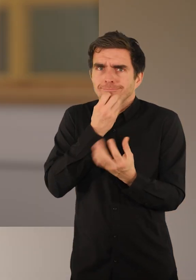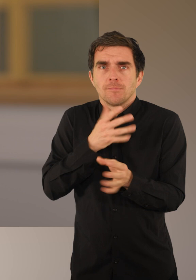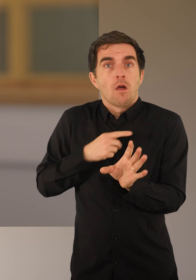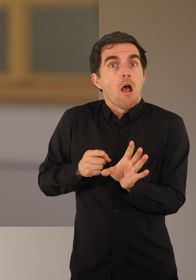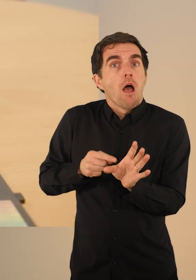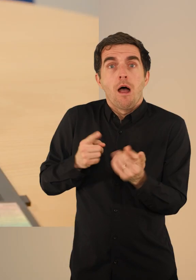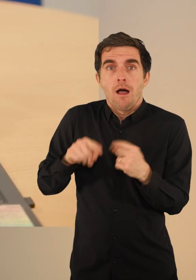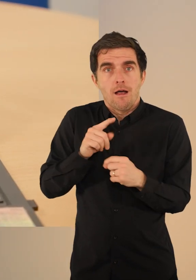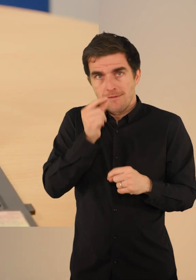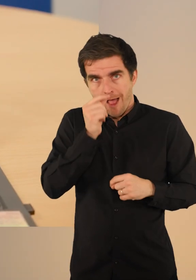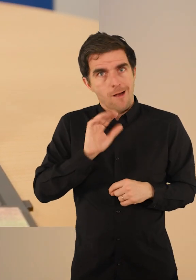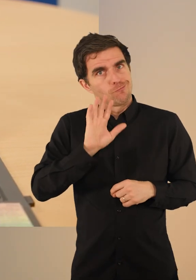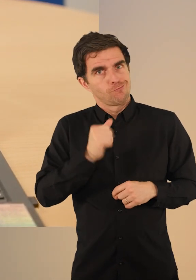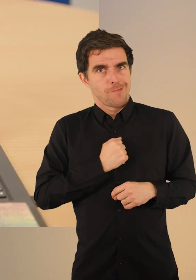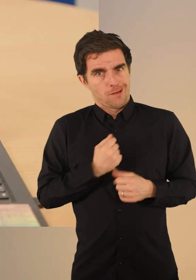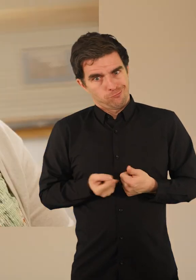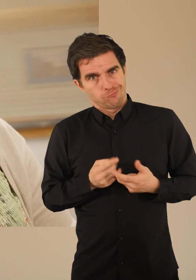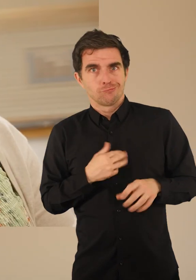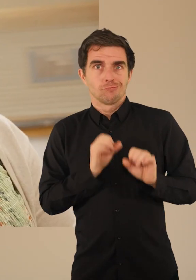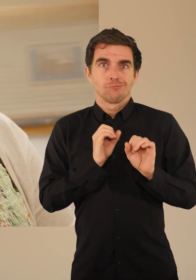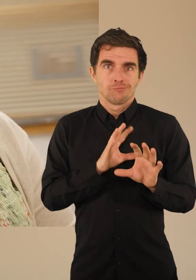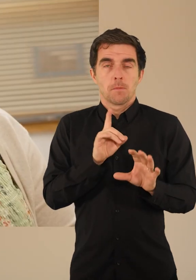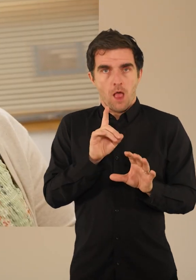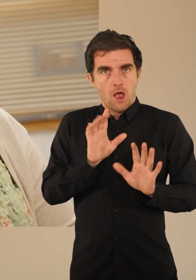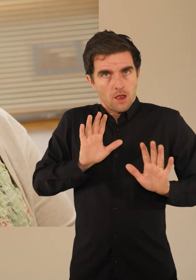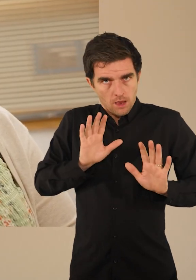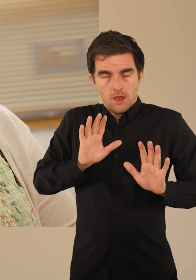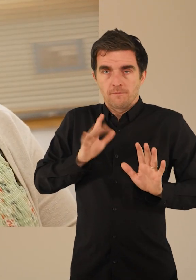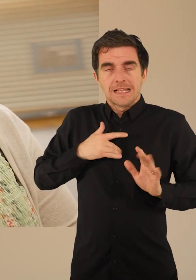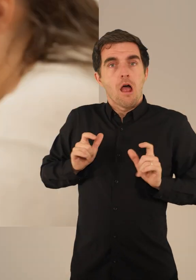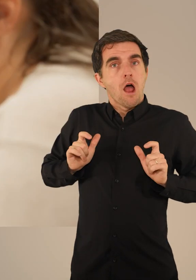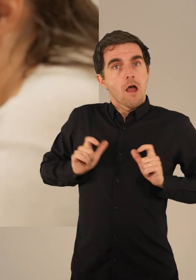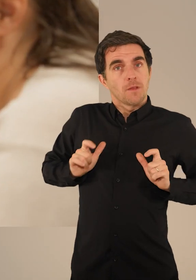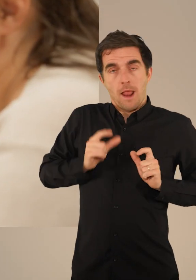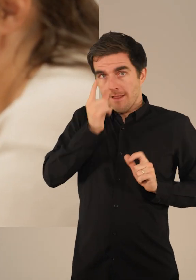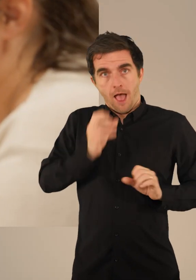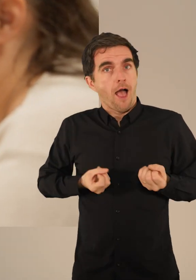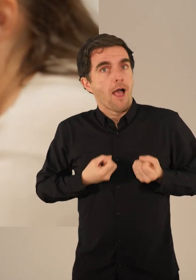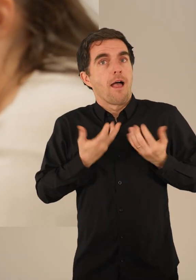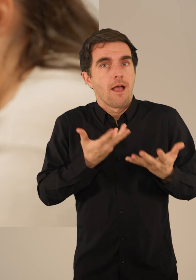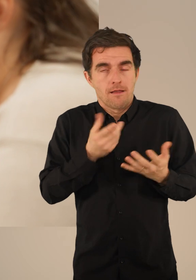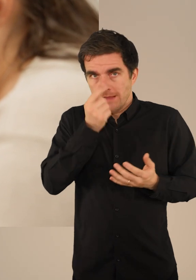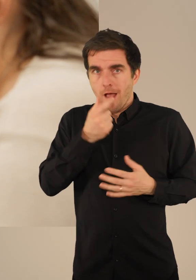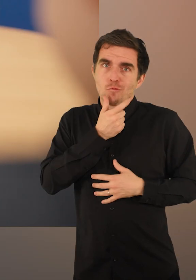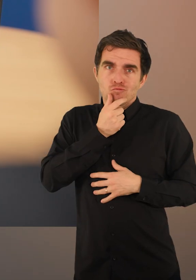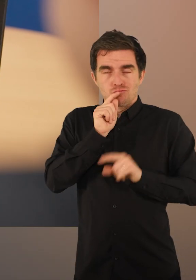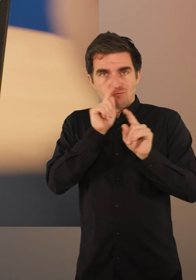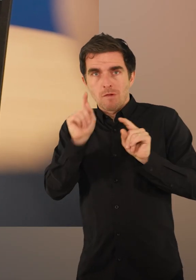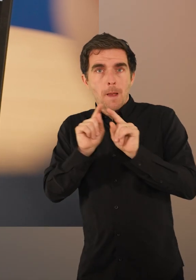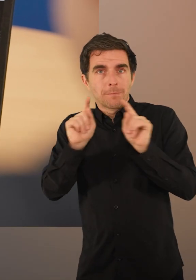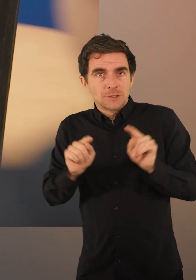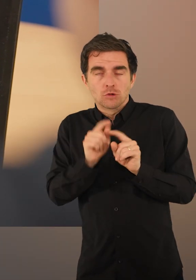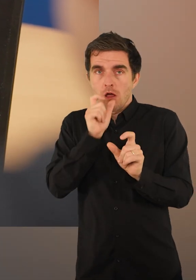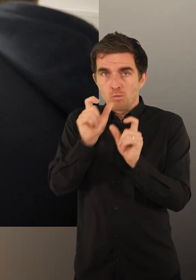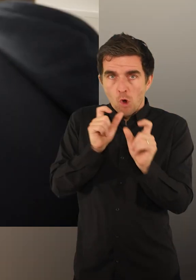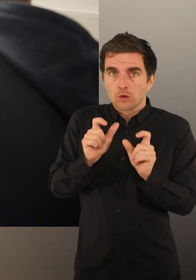These are a really great way for young people to have a voice, but in a space they feel really comfortable. They can decide the pictures